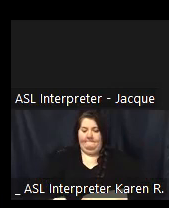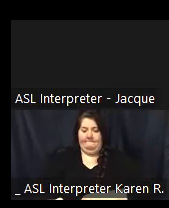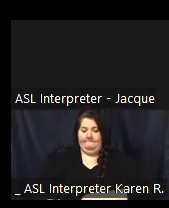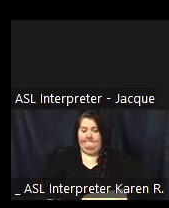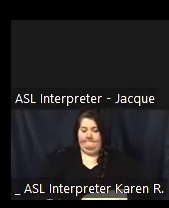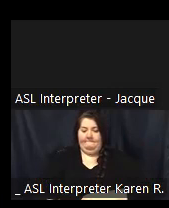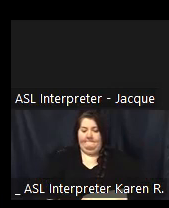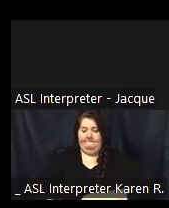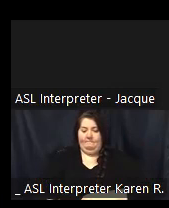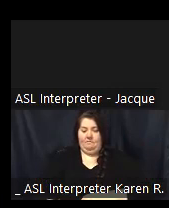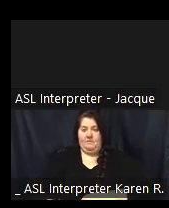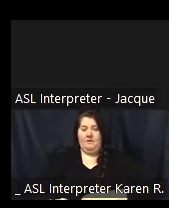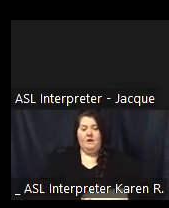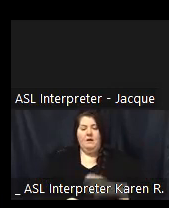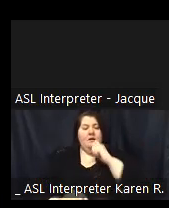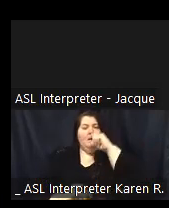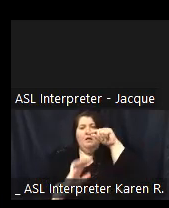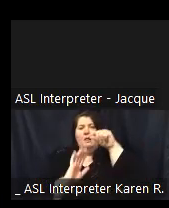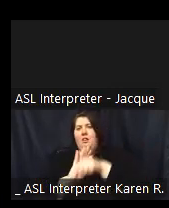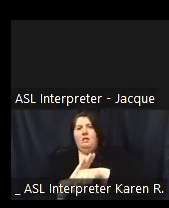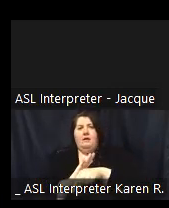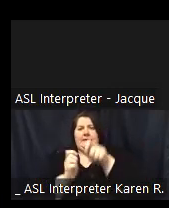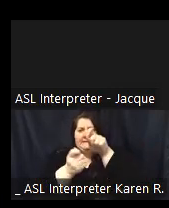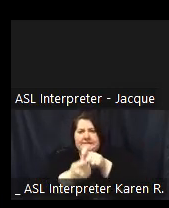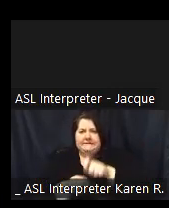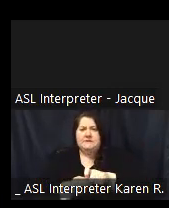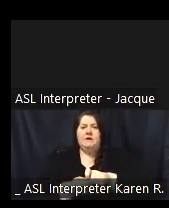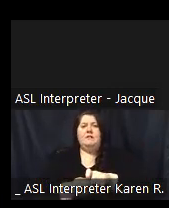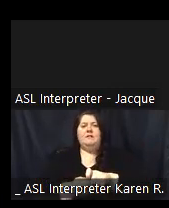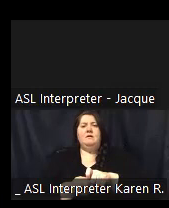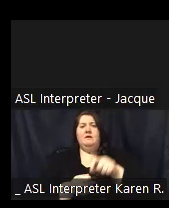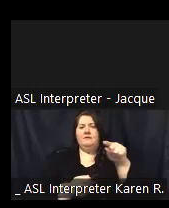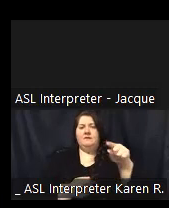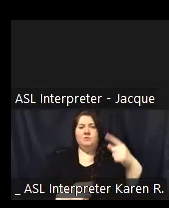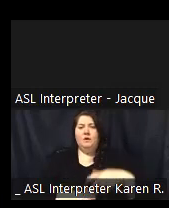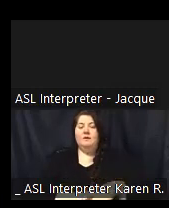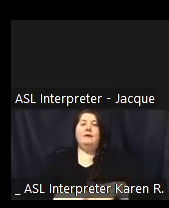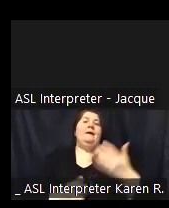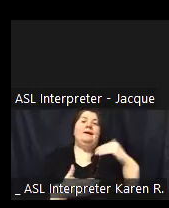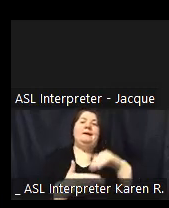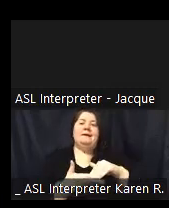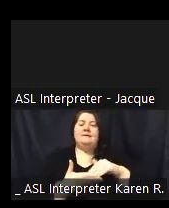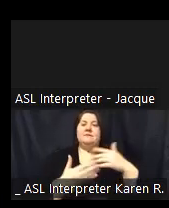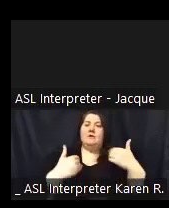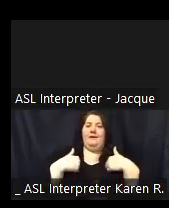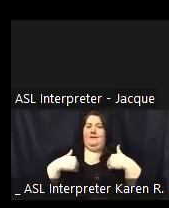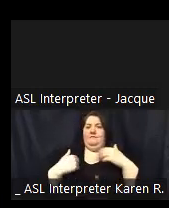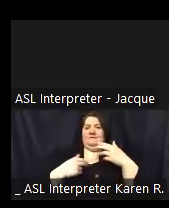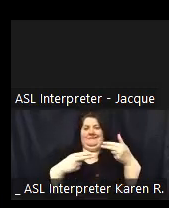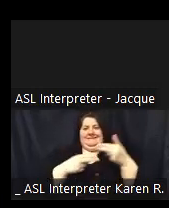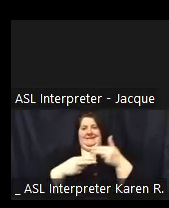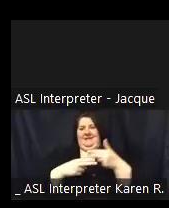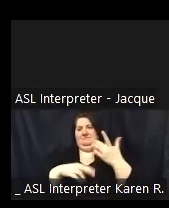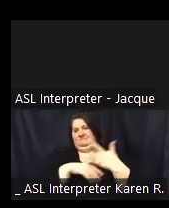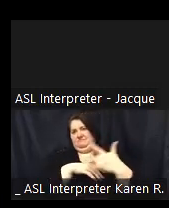And I'm not going to go too into detail and read this slide. Again, you'll have the slide deck available to